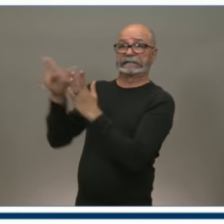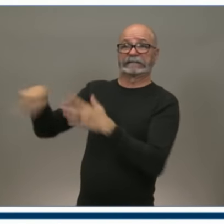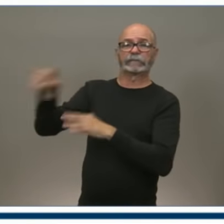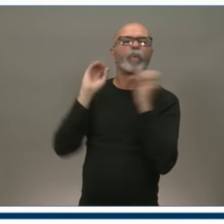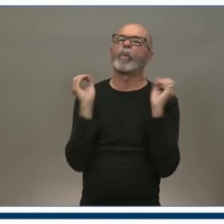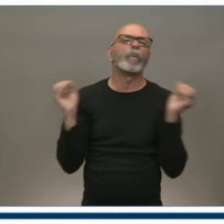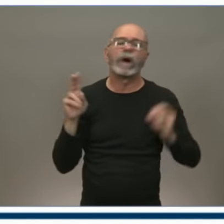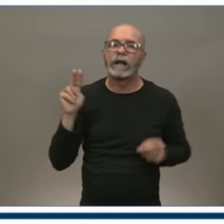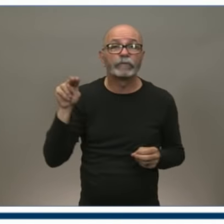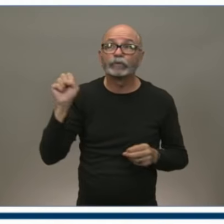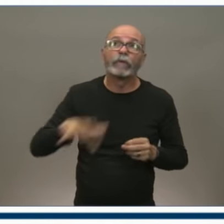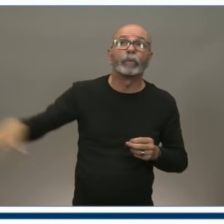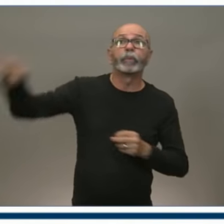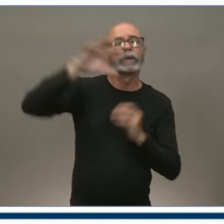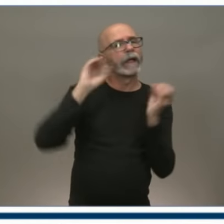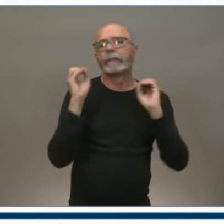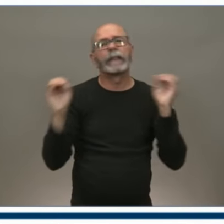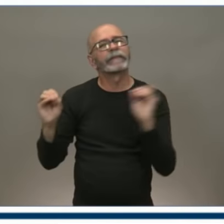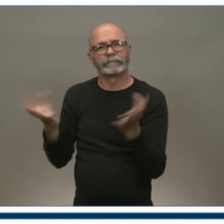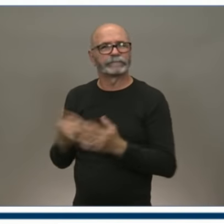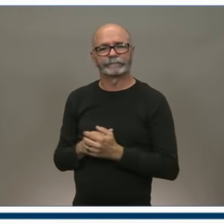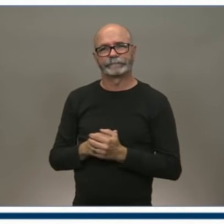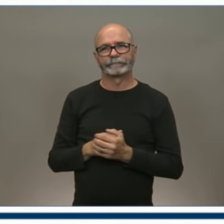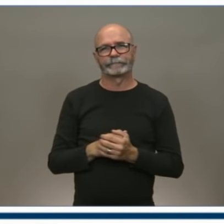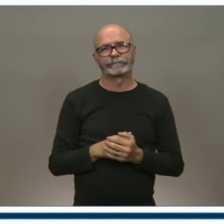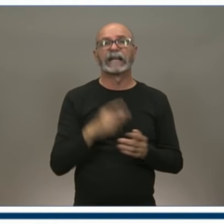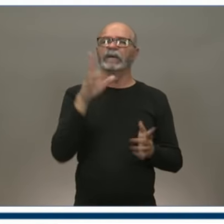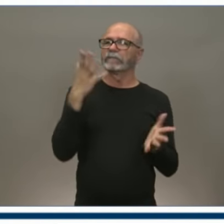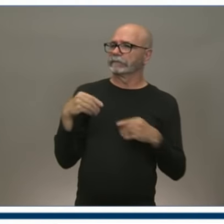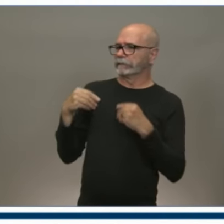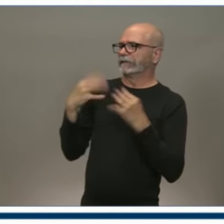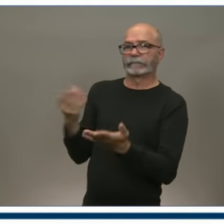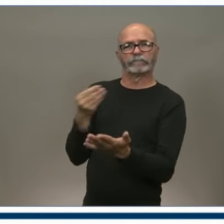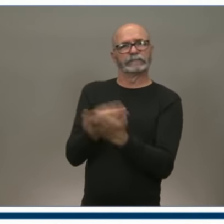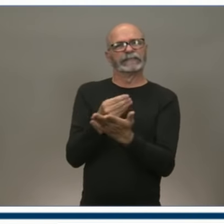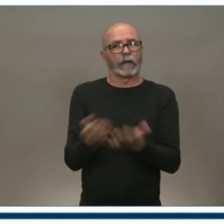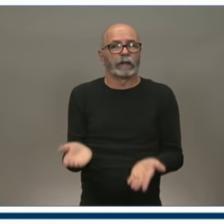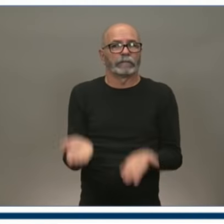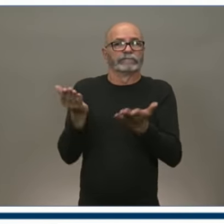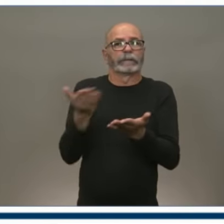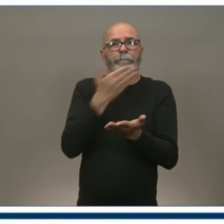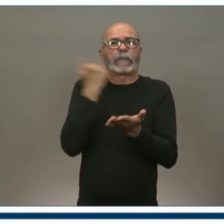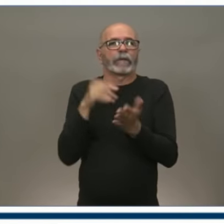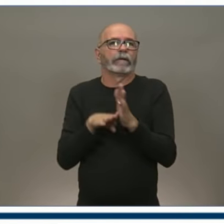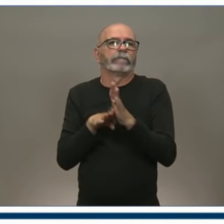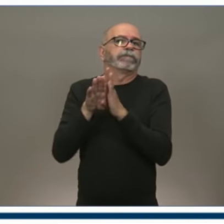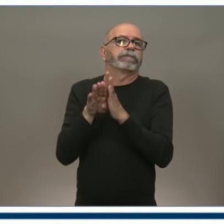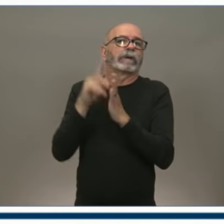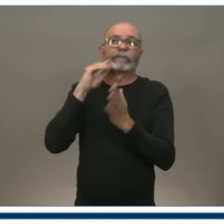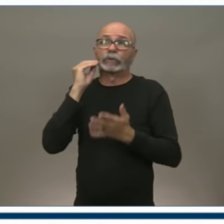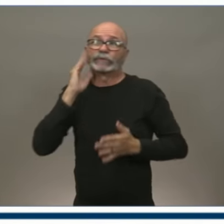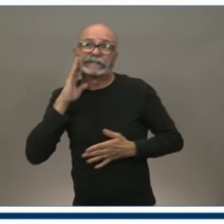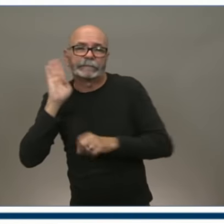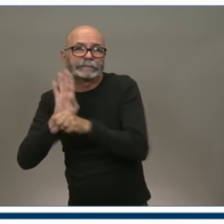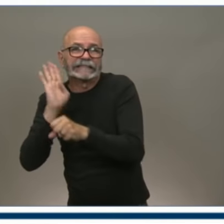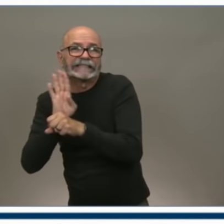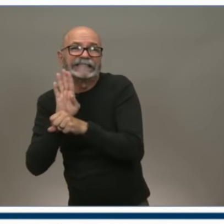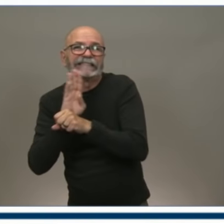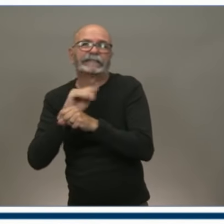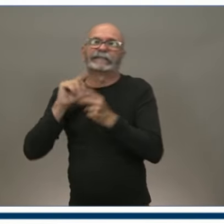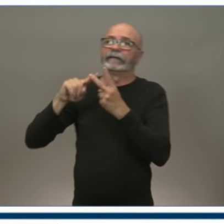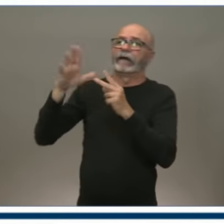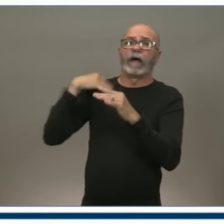quite frankly, provide some small economic boost to some of our hotels who are doing these, functioning as these